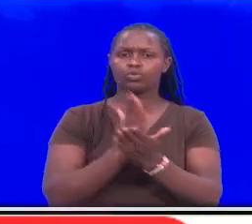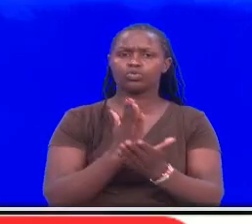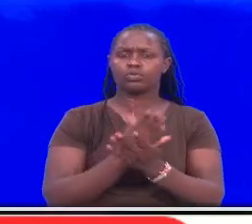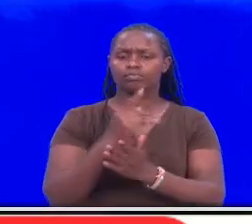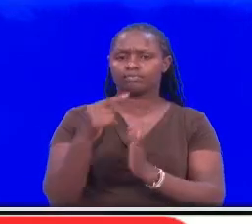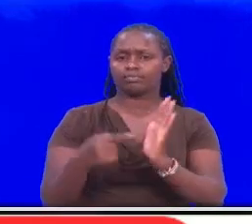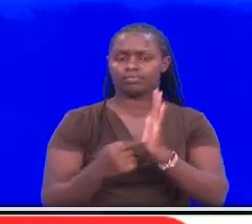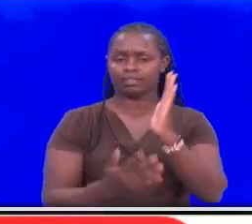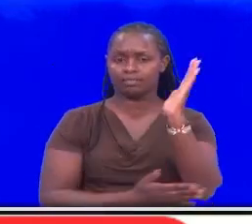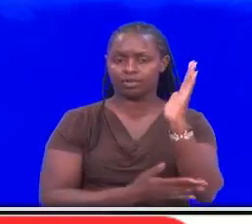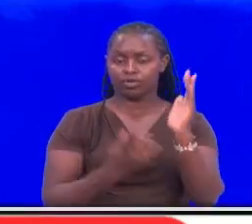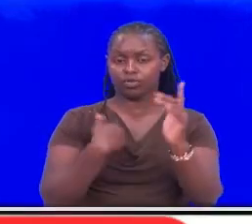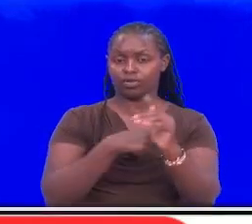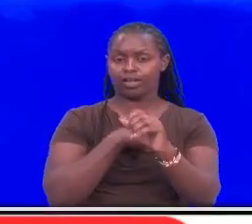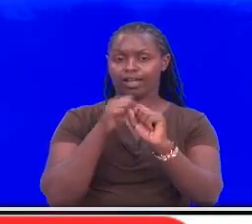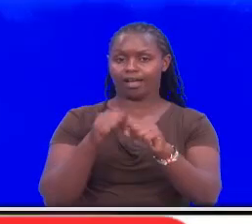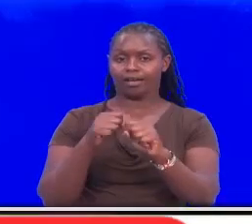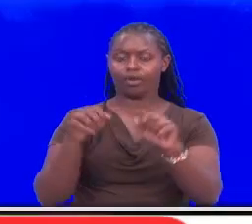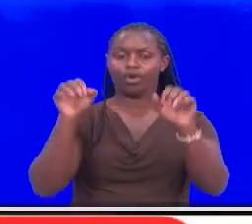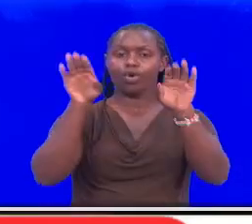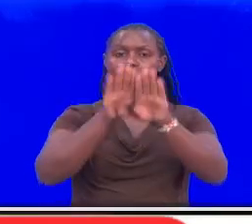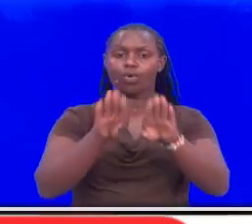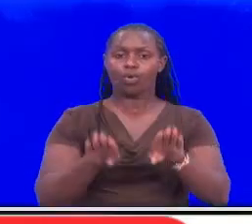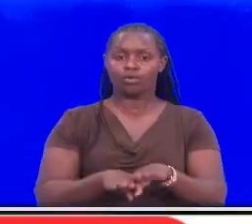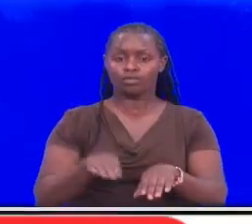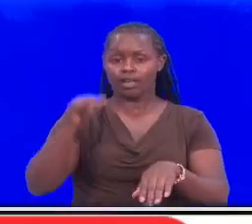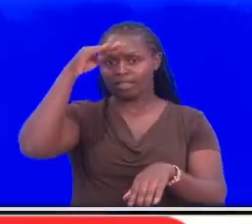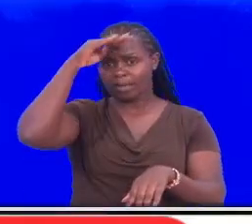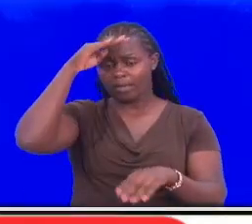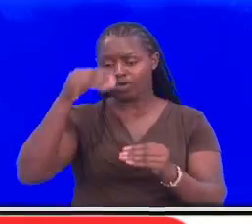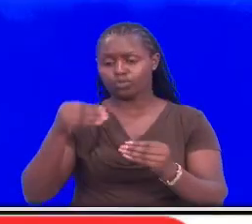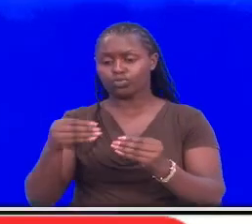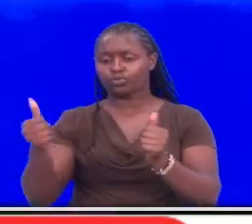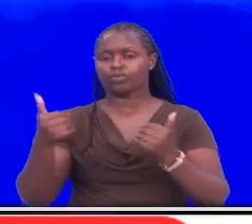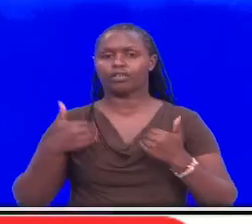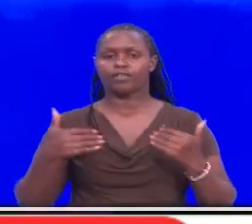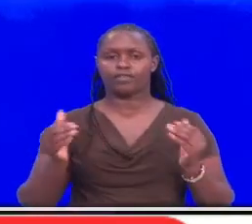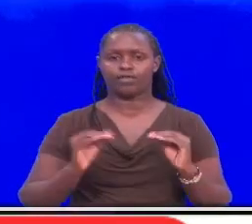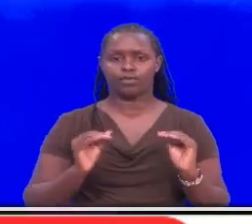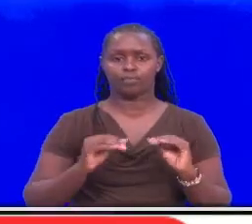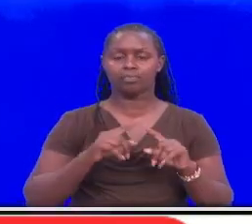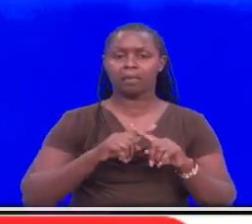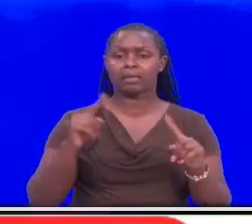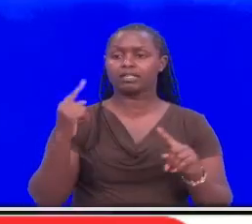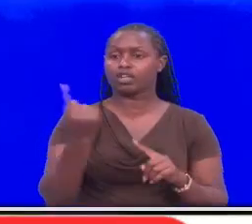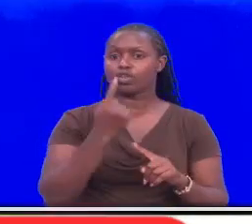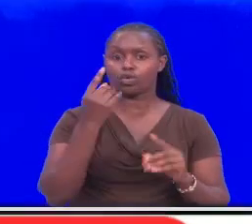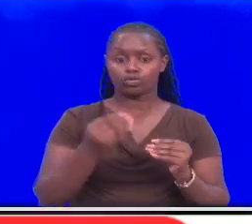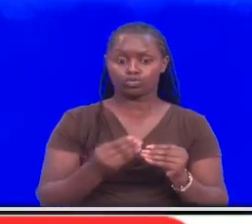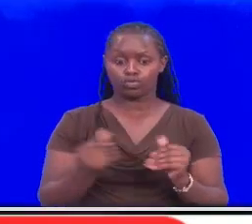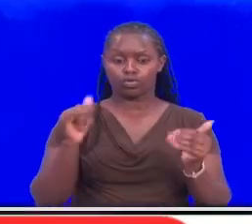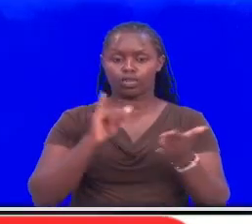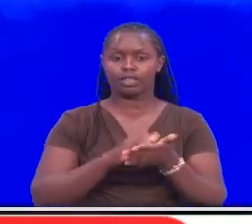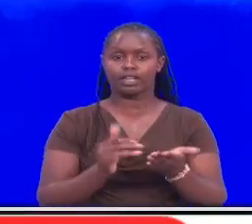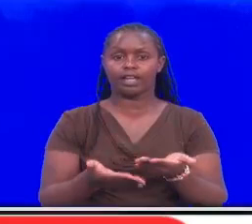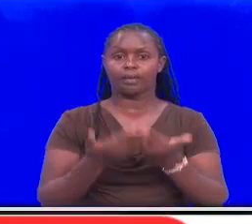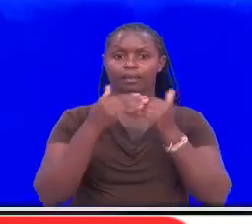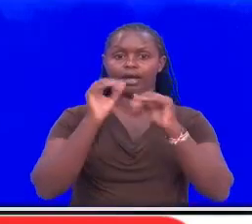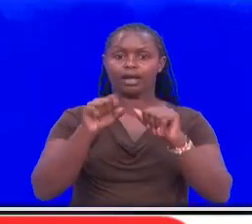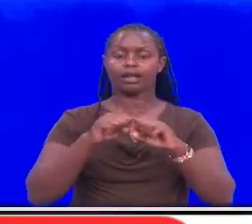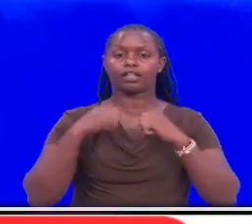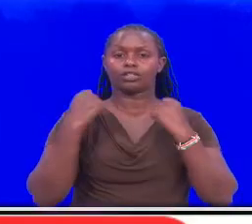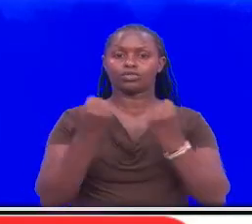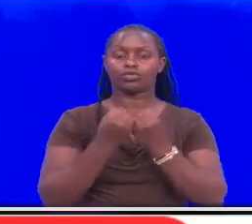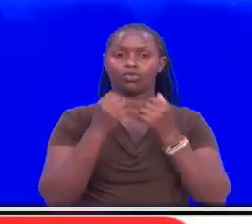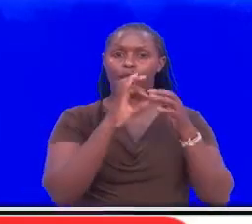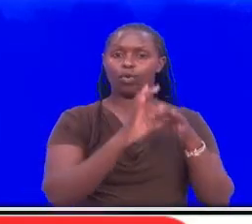we are saying, closing the bar are not solutions. The only solution that can lend social